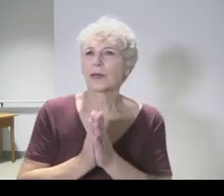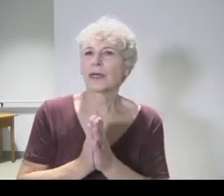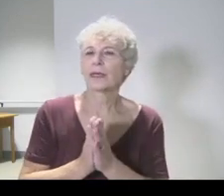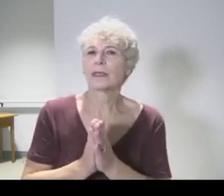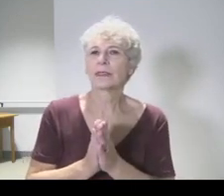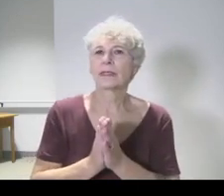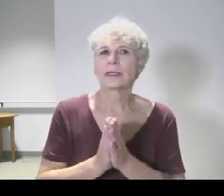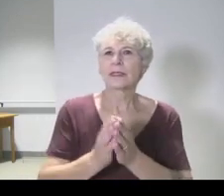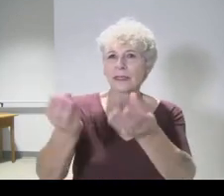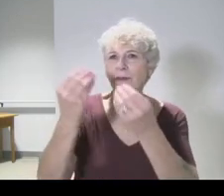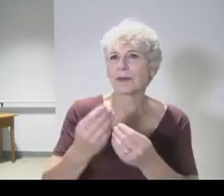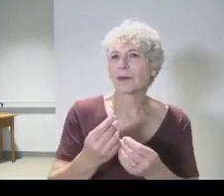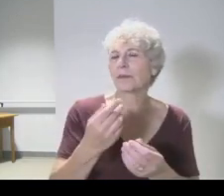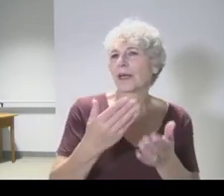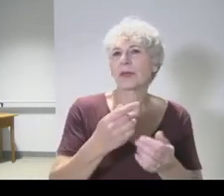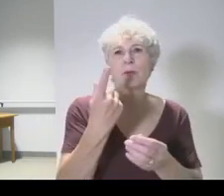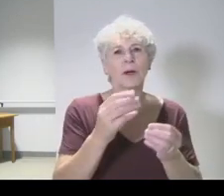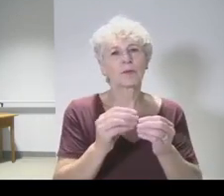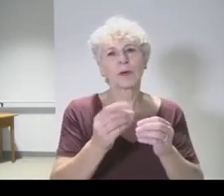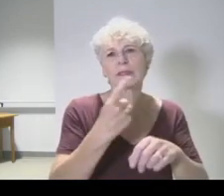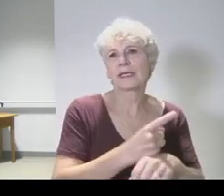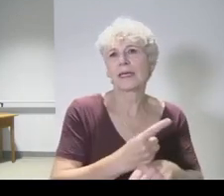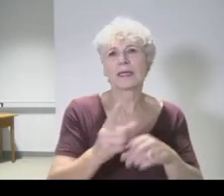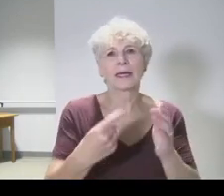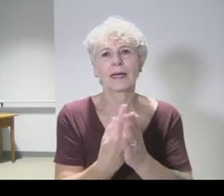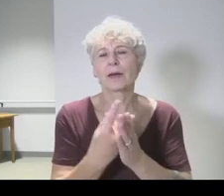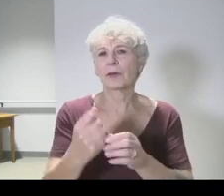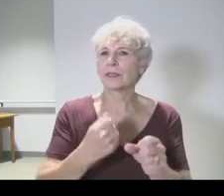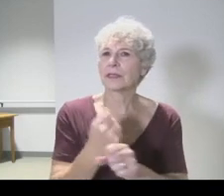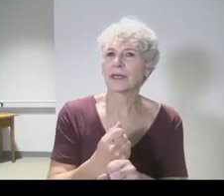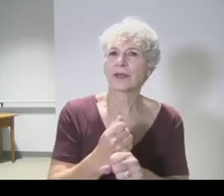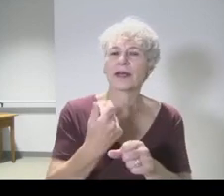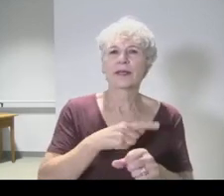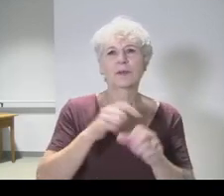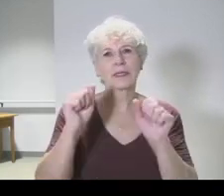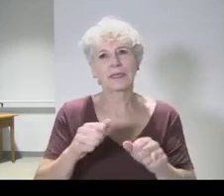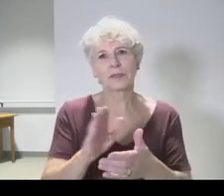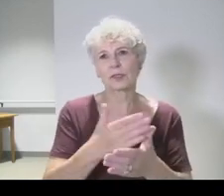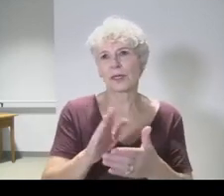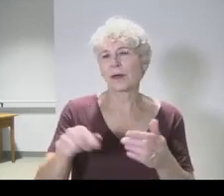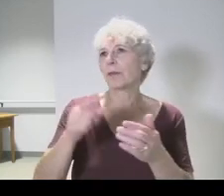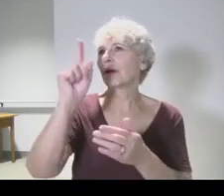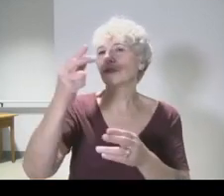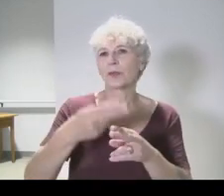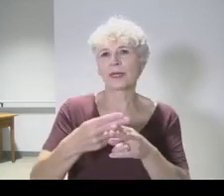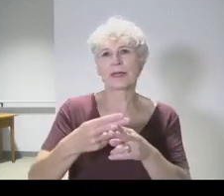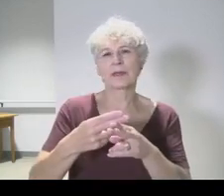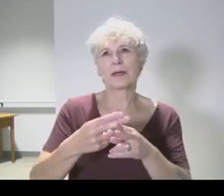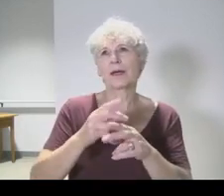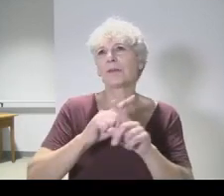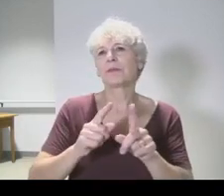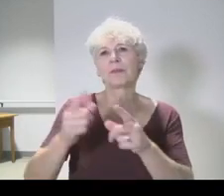day, one more year, that we may be able to share who you are. And at the same time, we pray, even so, come, Lord